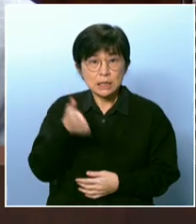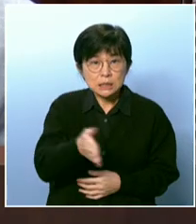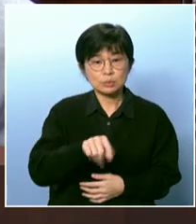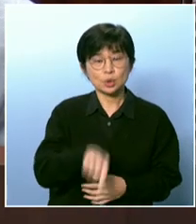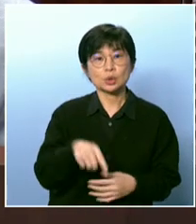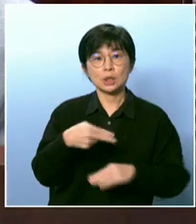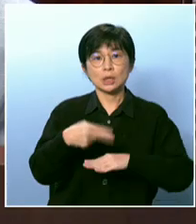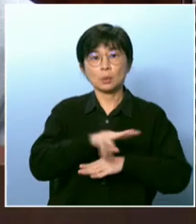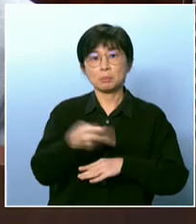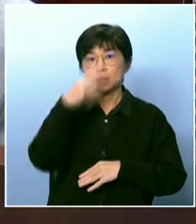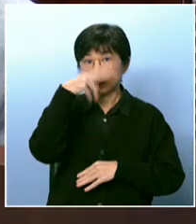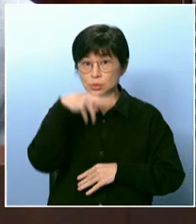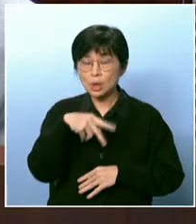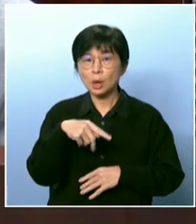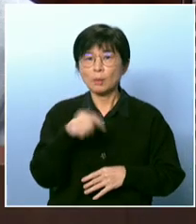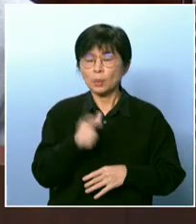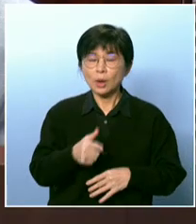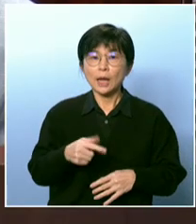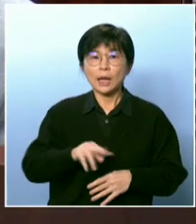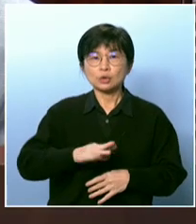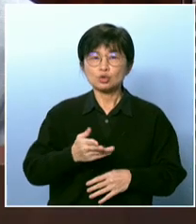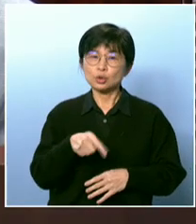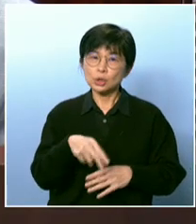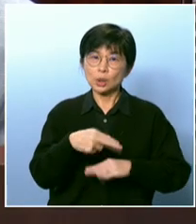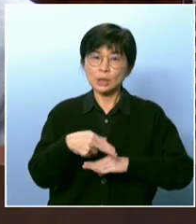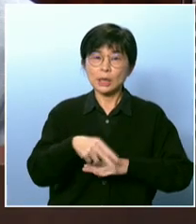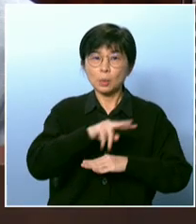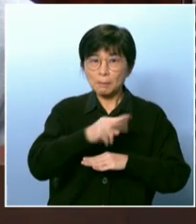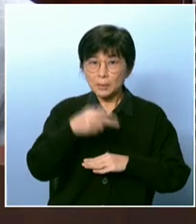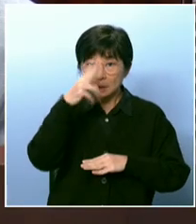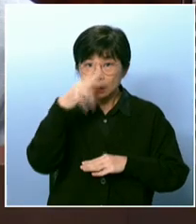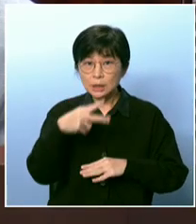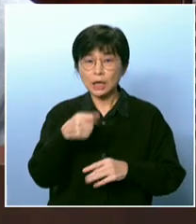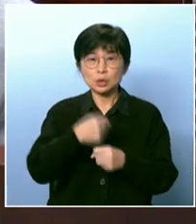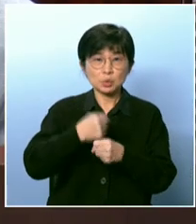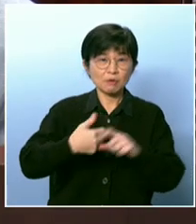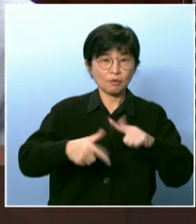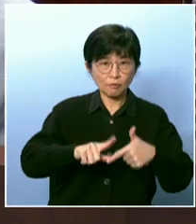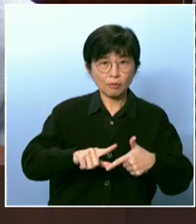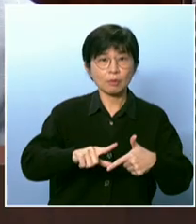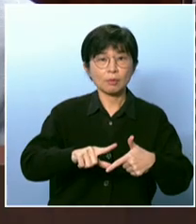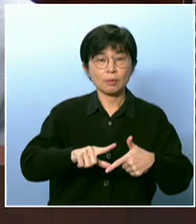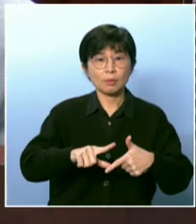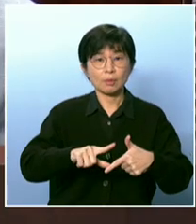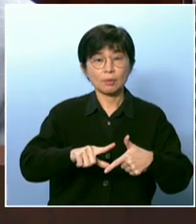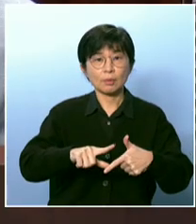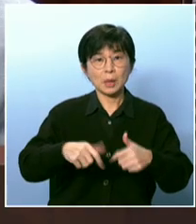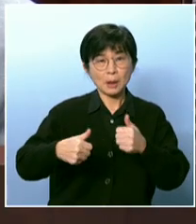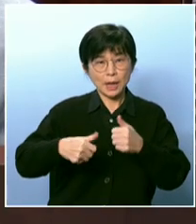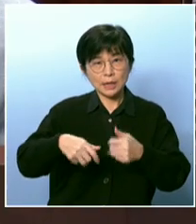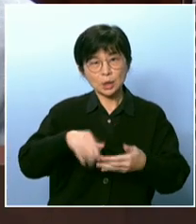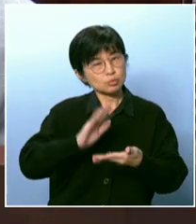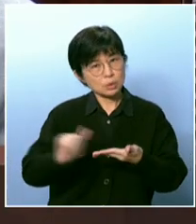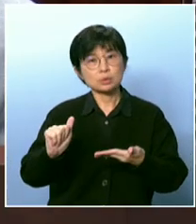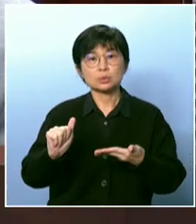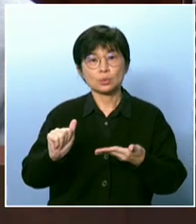But I guess the general direction has not changed. While we do implement different other changes.